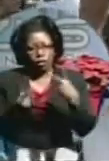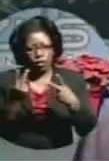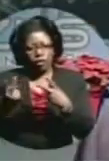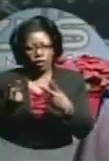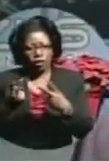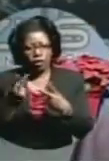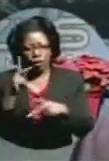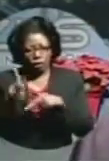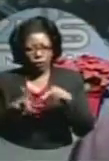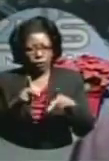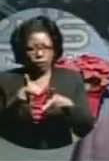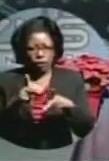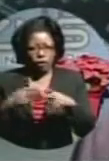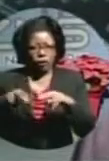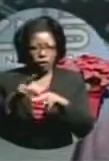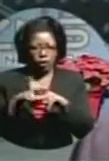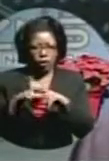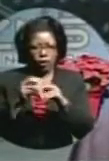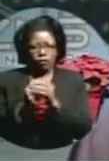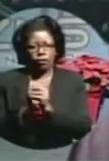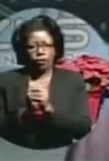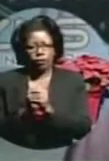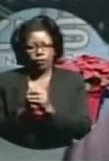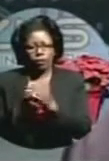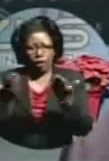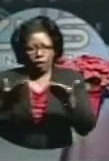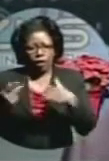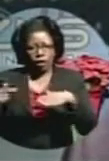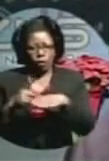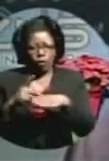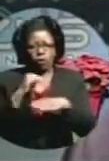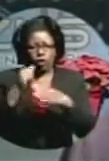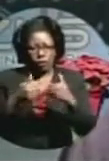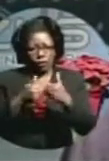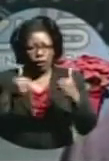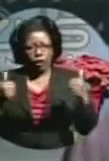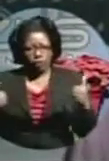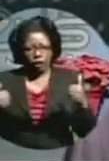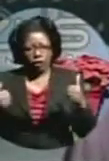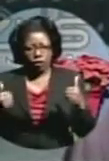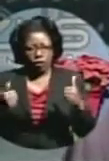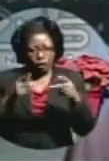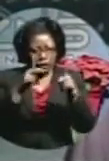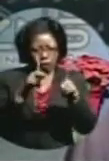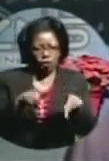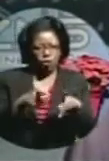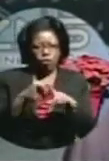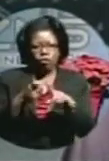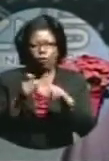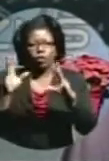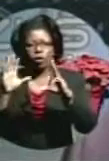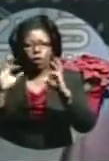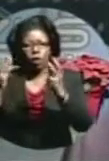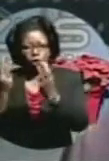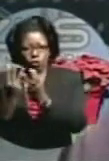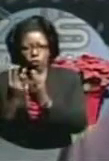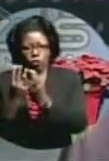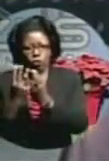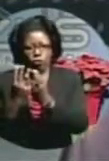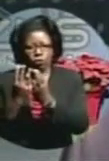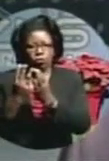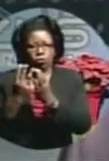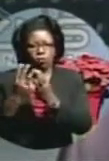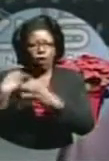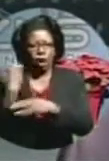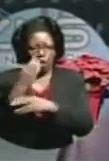up. Here at the port, we tend not to separate the passengers from the crew because, in our opinion,